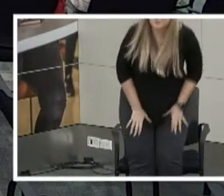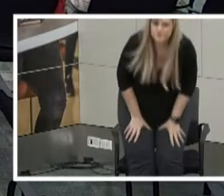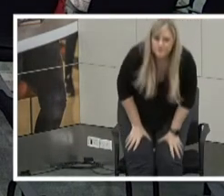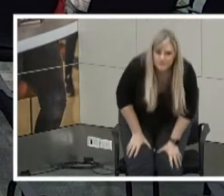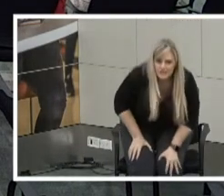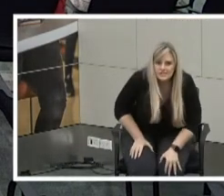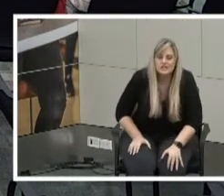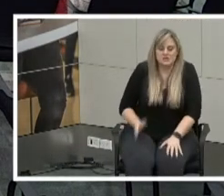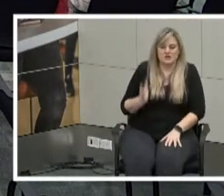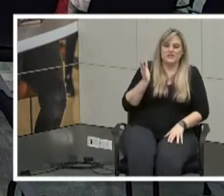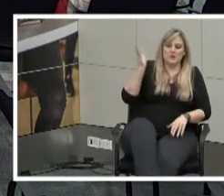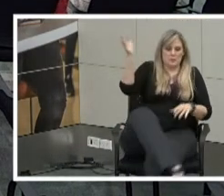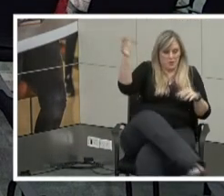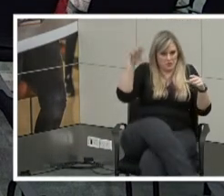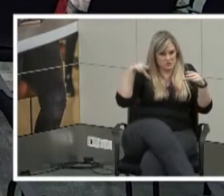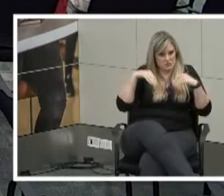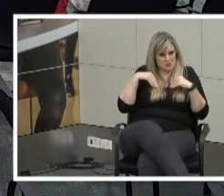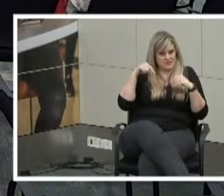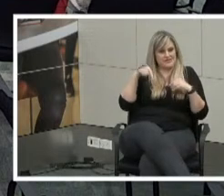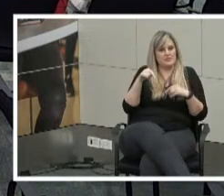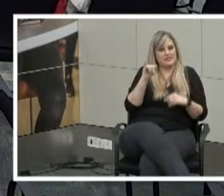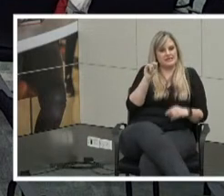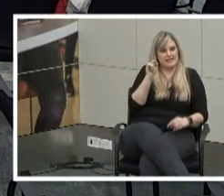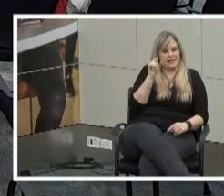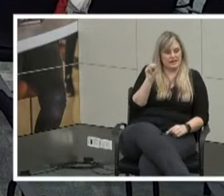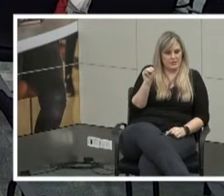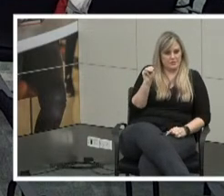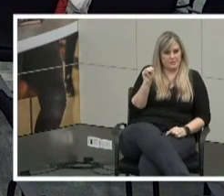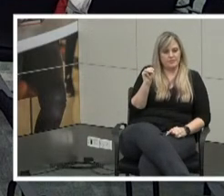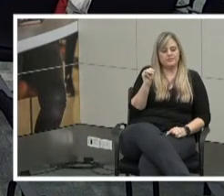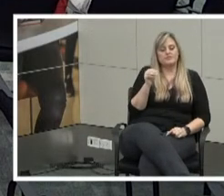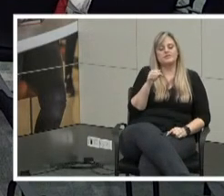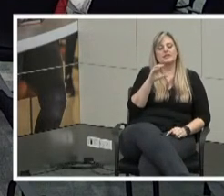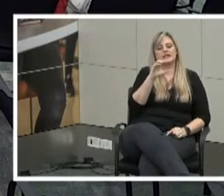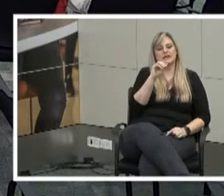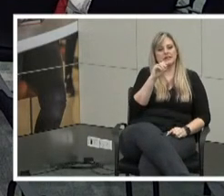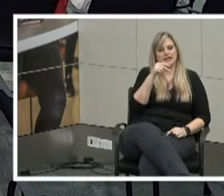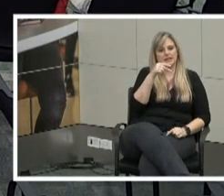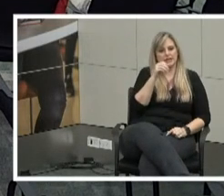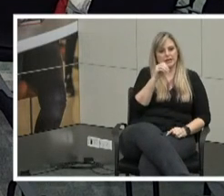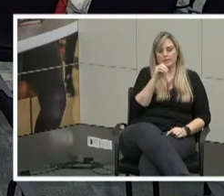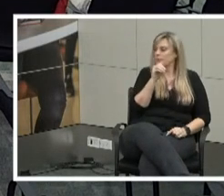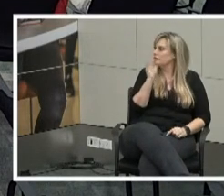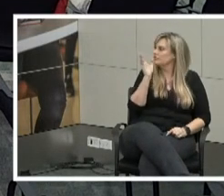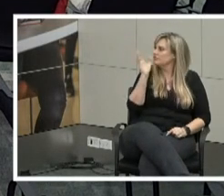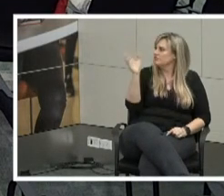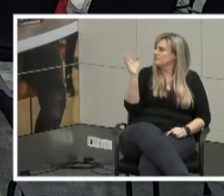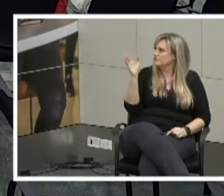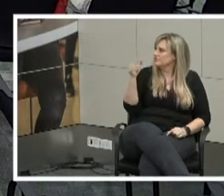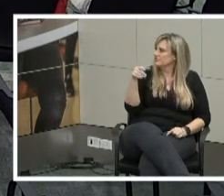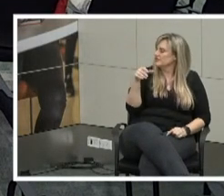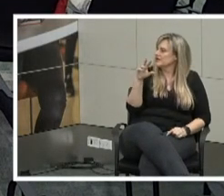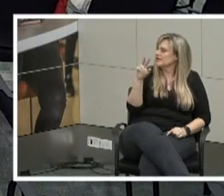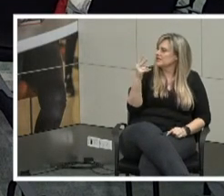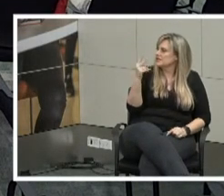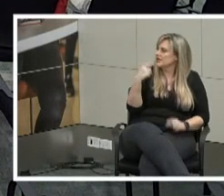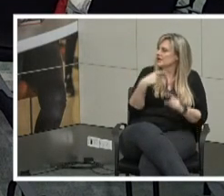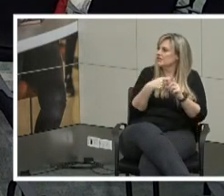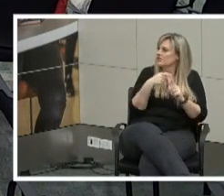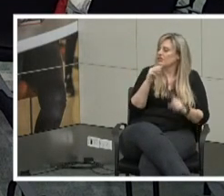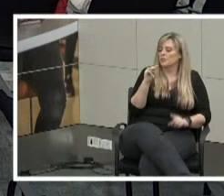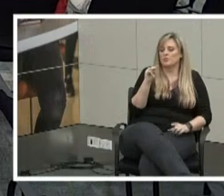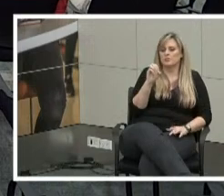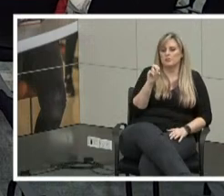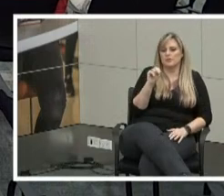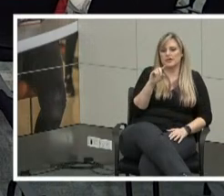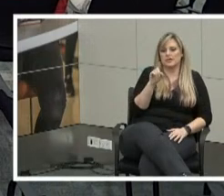this item we have a motion by Mr Campo and the second by Miss